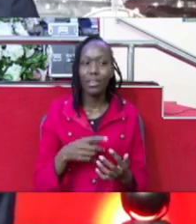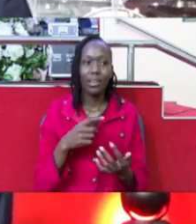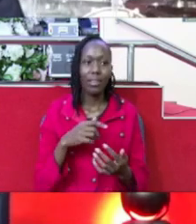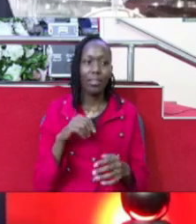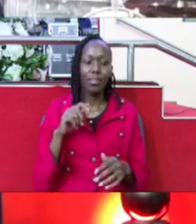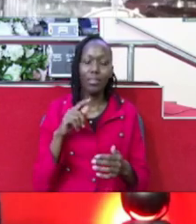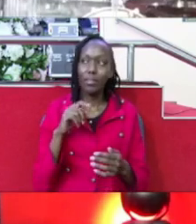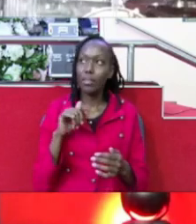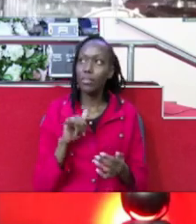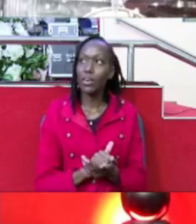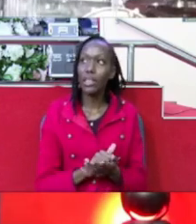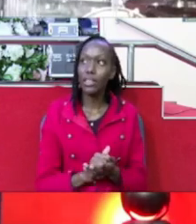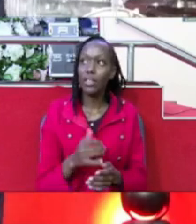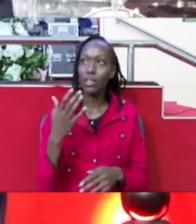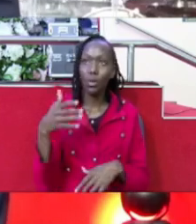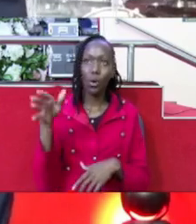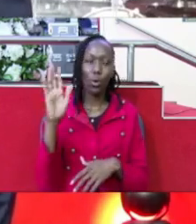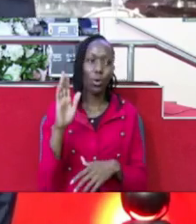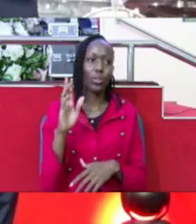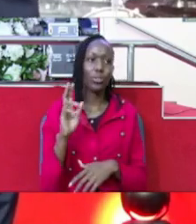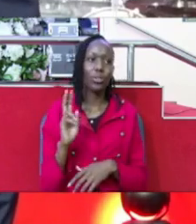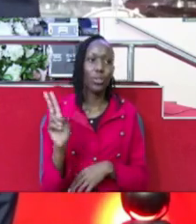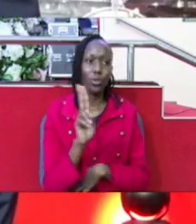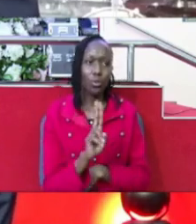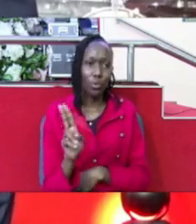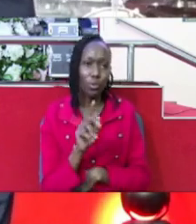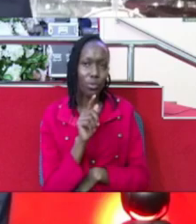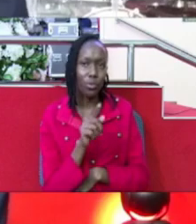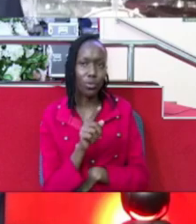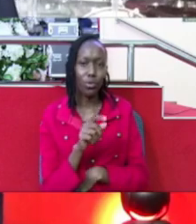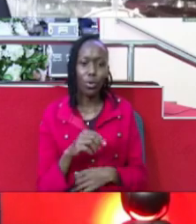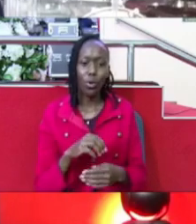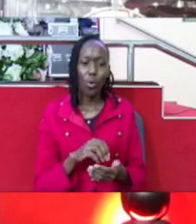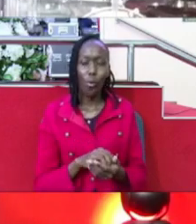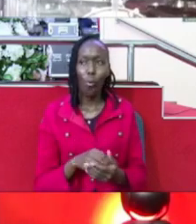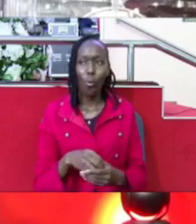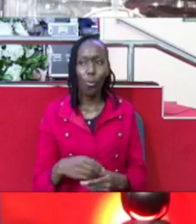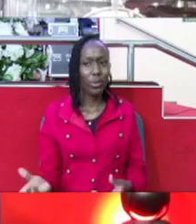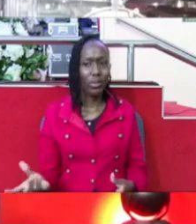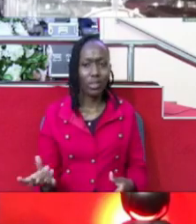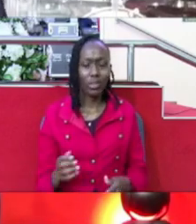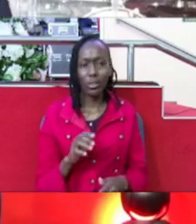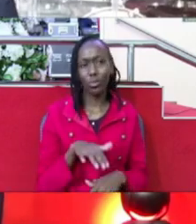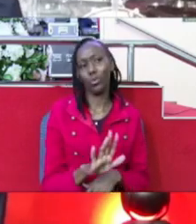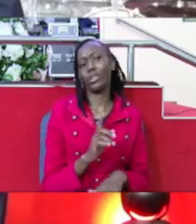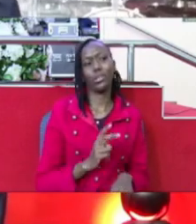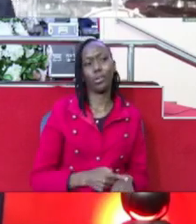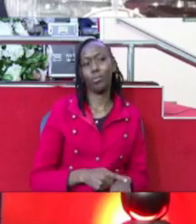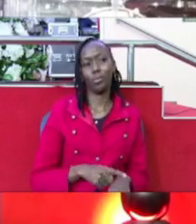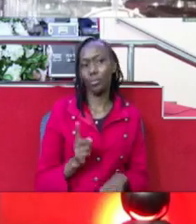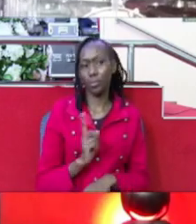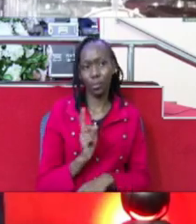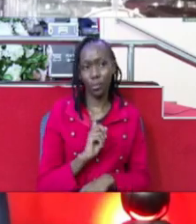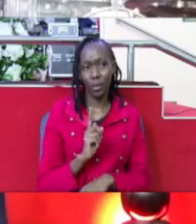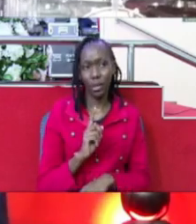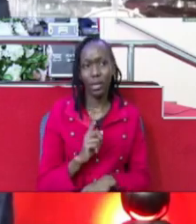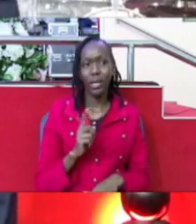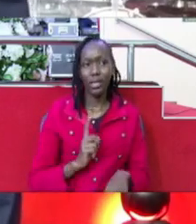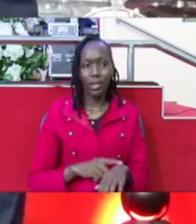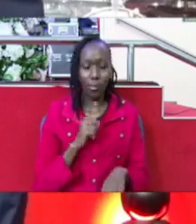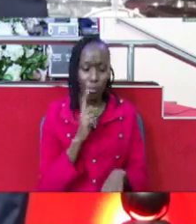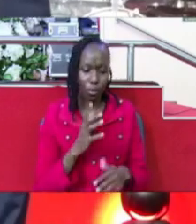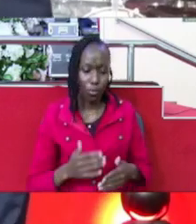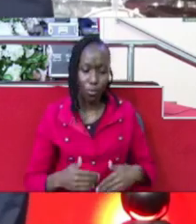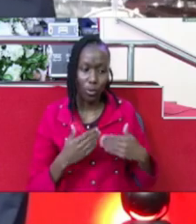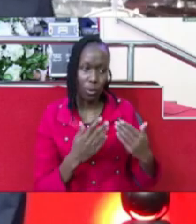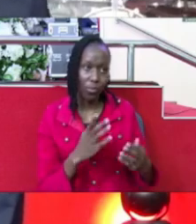time. Kumaanisha kwamba Mungu hahusishi mtu kumpotezea wakati. When you serve God, he can never waste your life. Ukitumikia Mungu